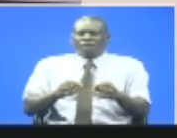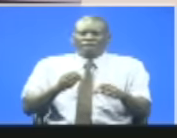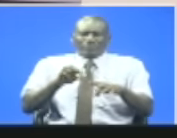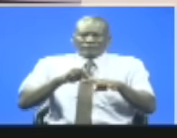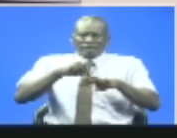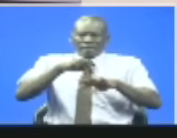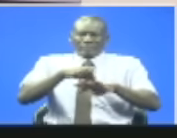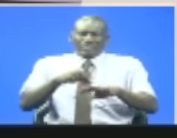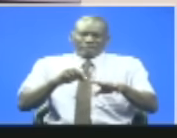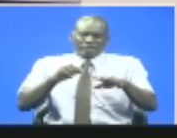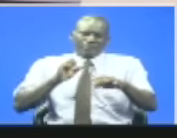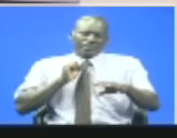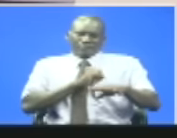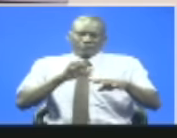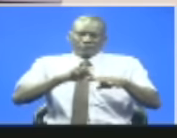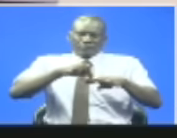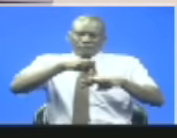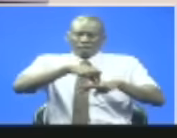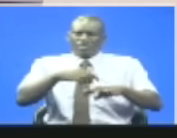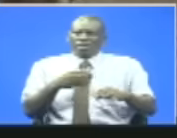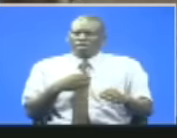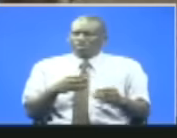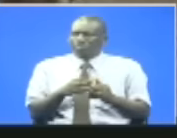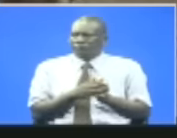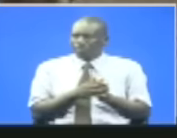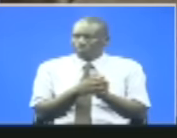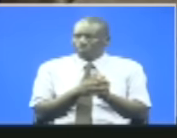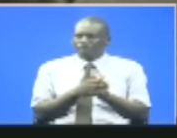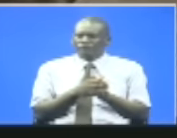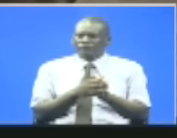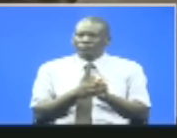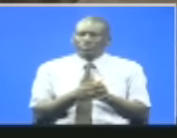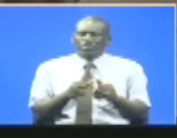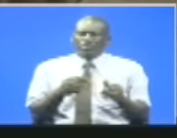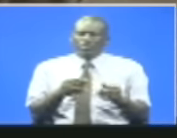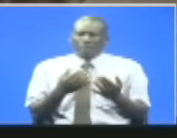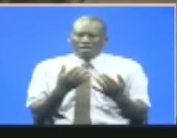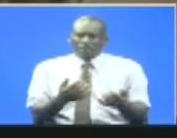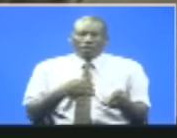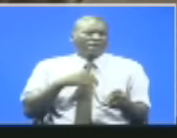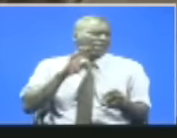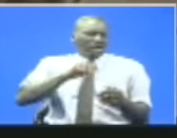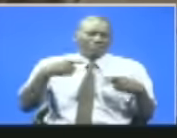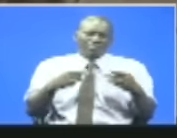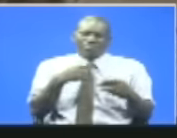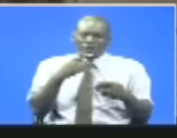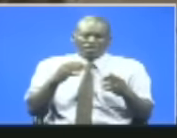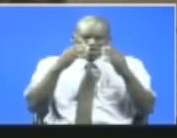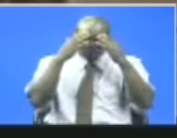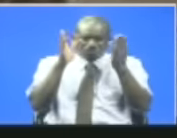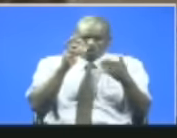has been giving as good as he gets from the senator. Hasa nasikia wengine wanasema sijui Nick. You